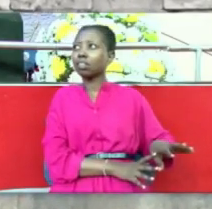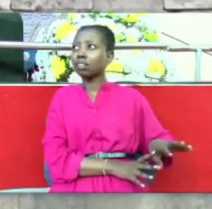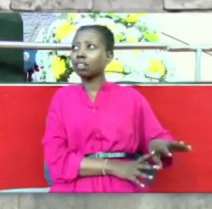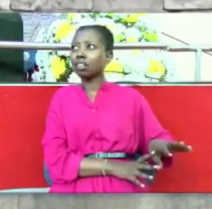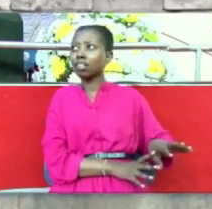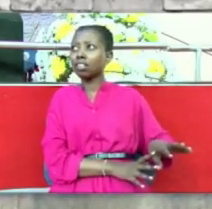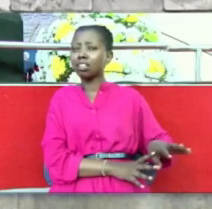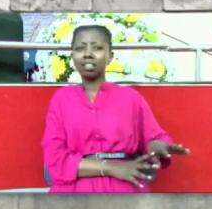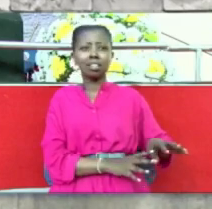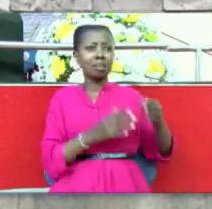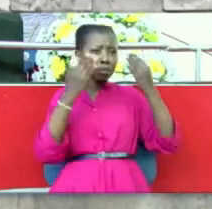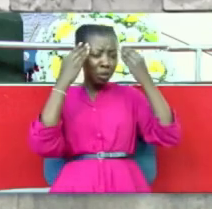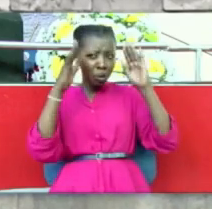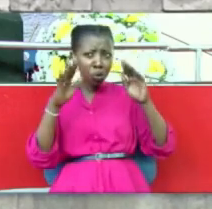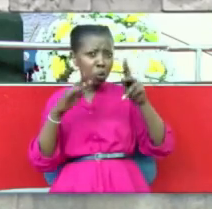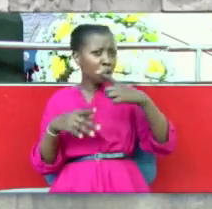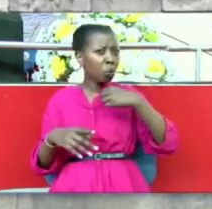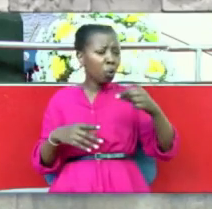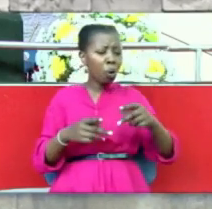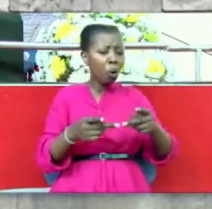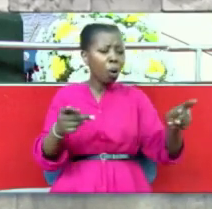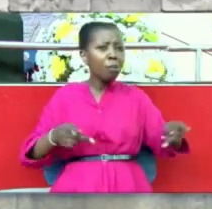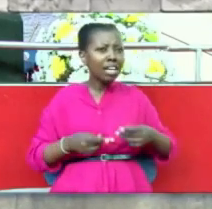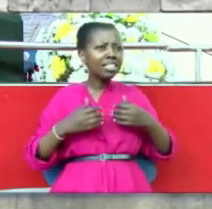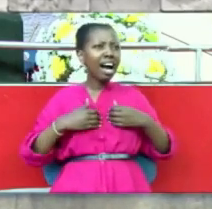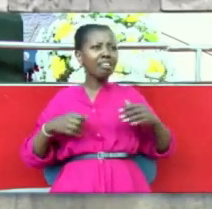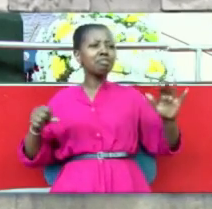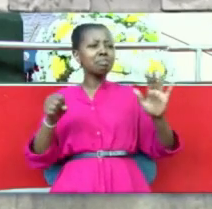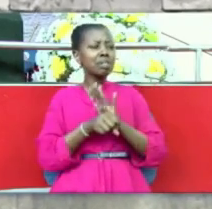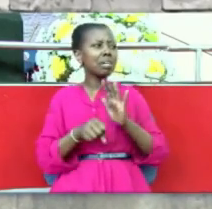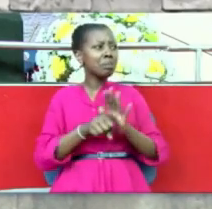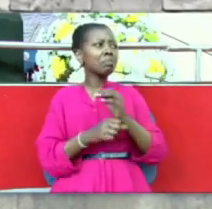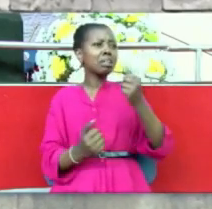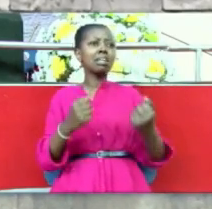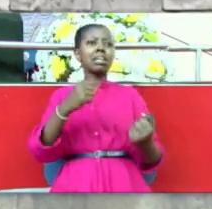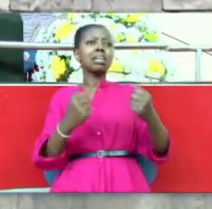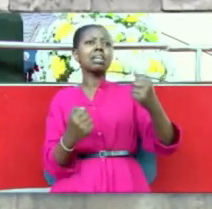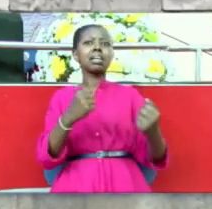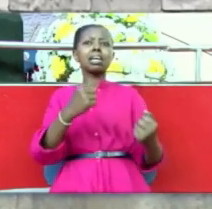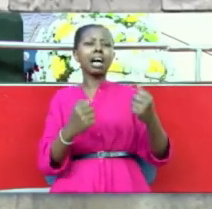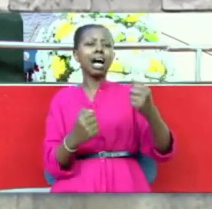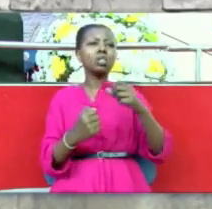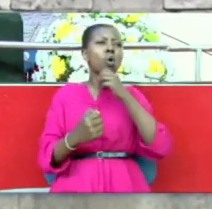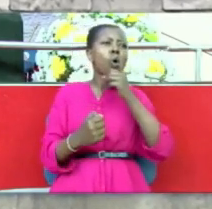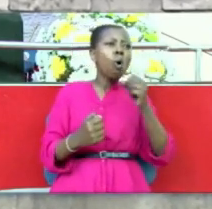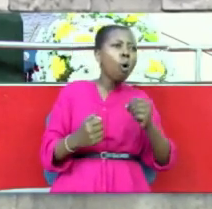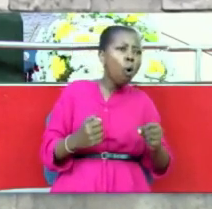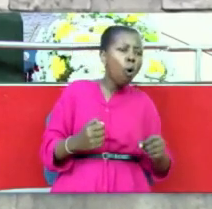I don't know whether you have gone to a place where they have many cars, but use one old ones.